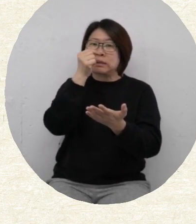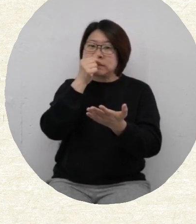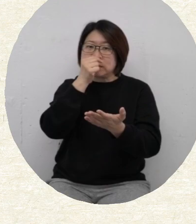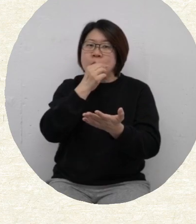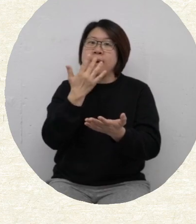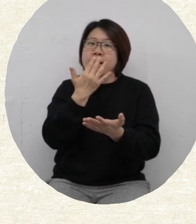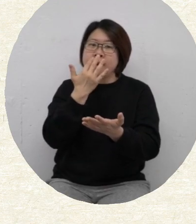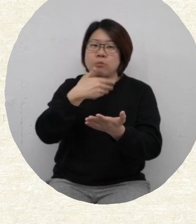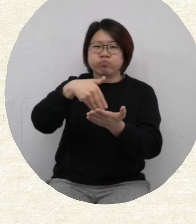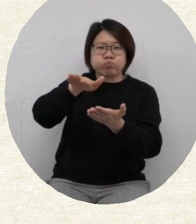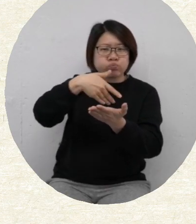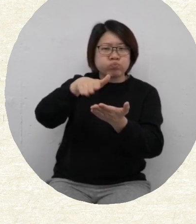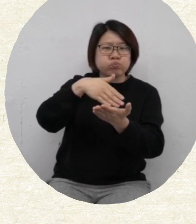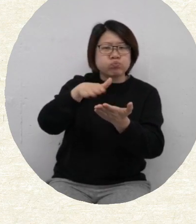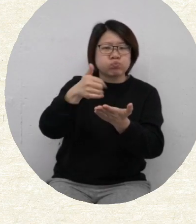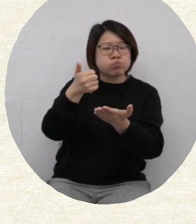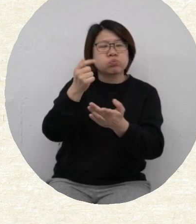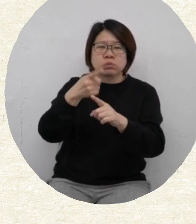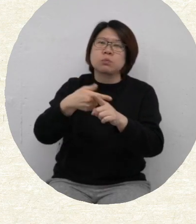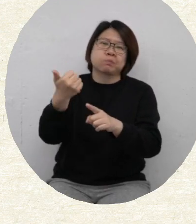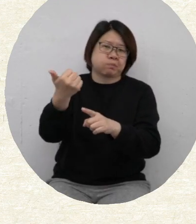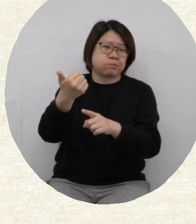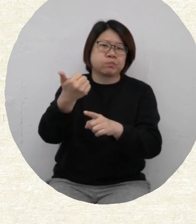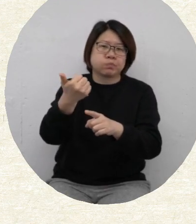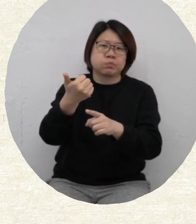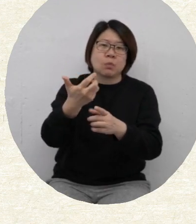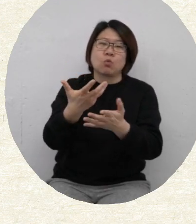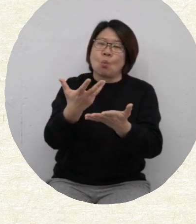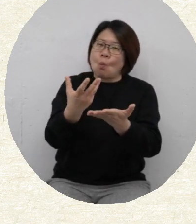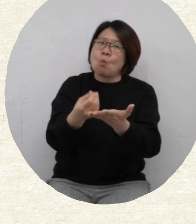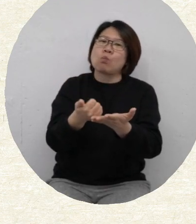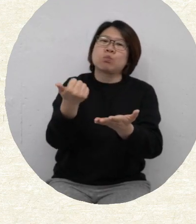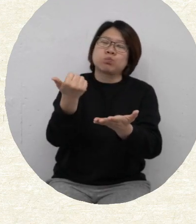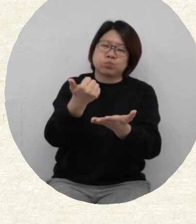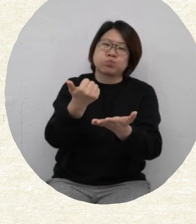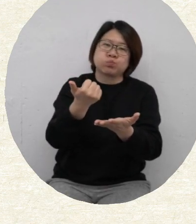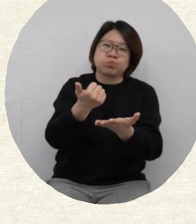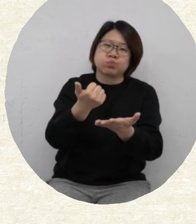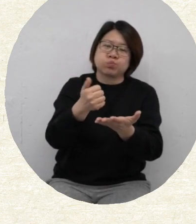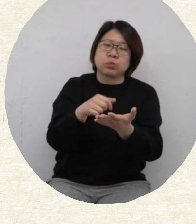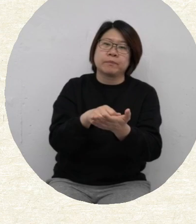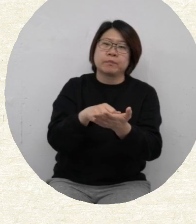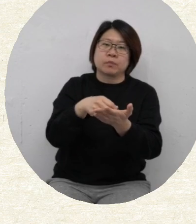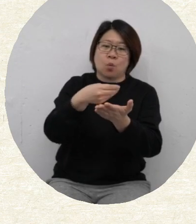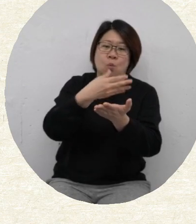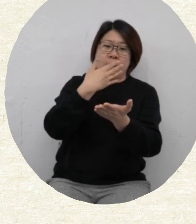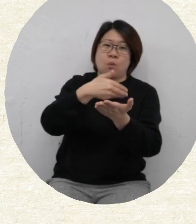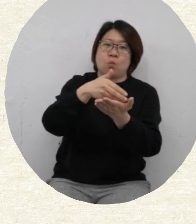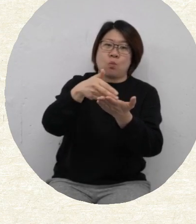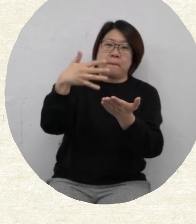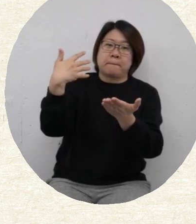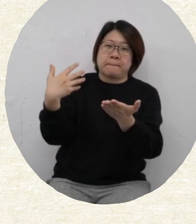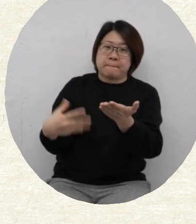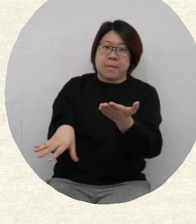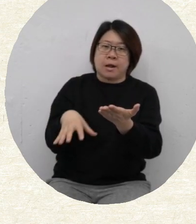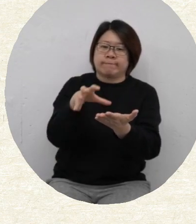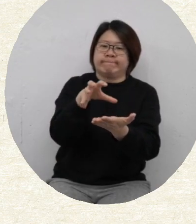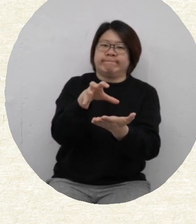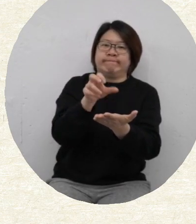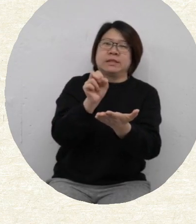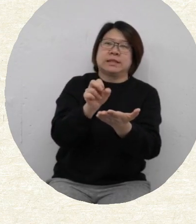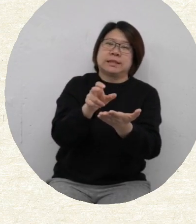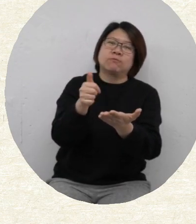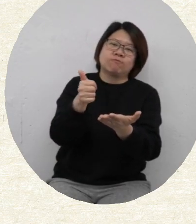well. Or your paint. It does. It's not absorbent necessarily like paper. Yeah, that's my but impression. It